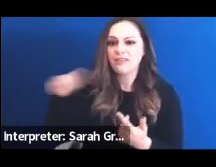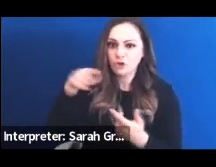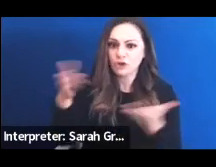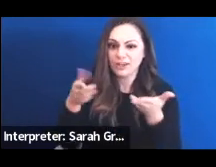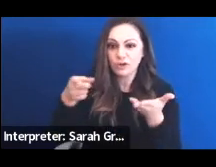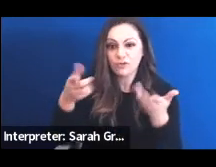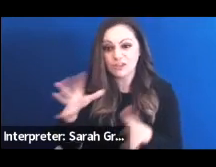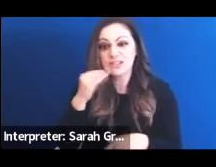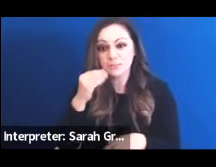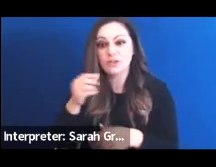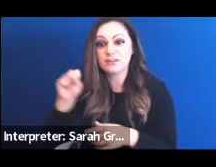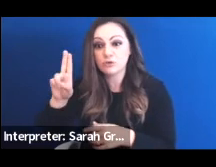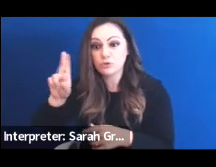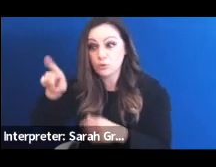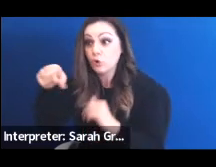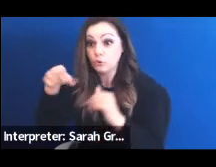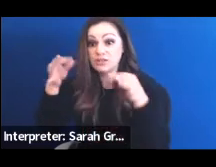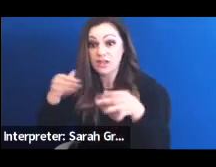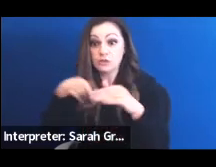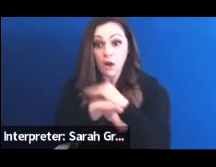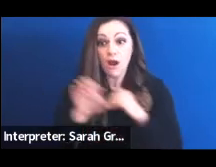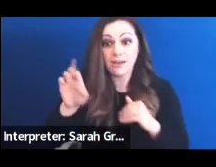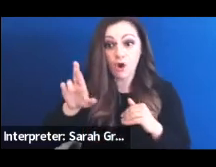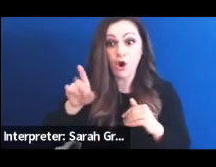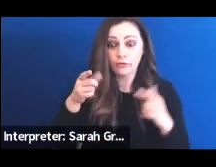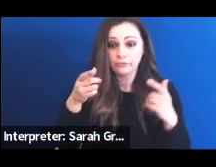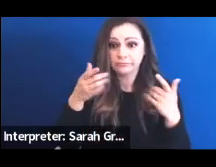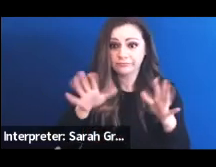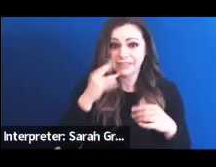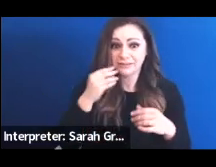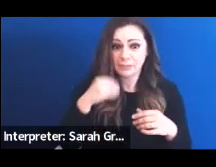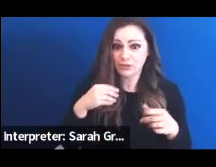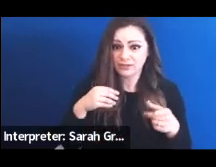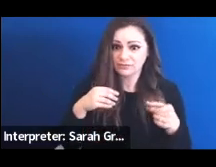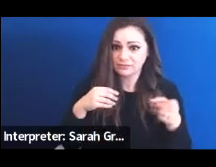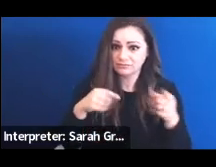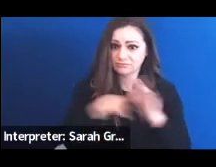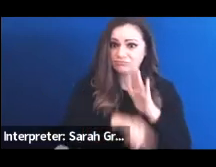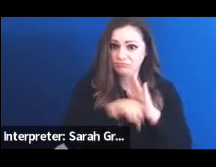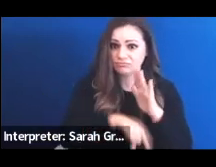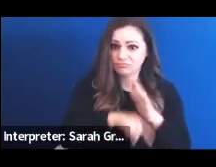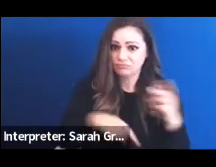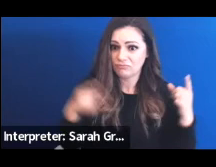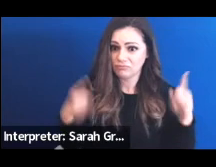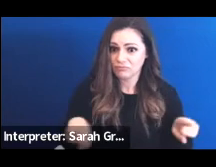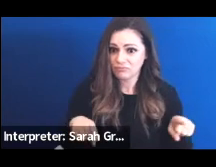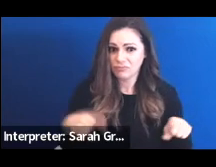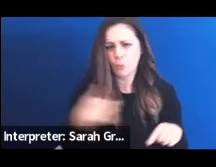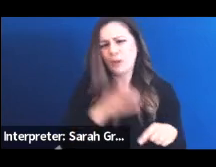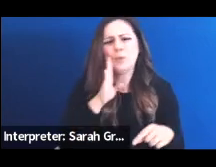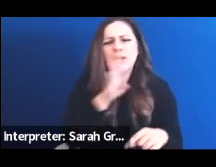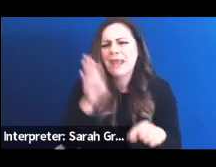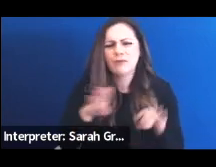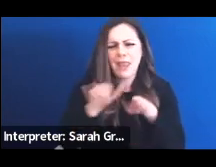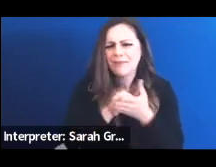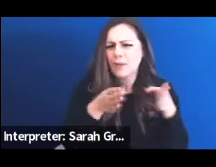experienced. Okay. And in reality, we would never do something like that to somebody who was having a heart attack or